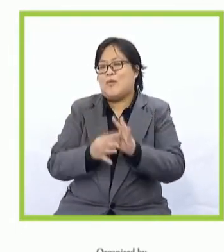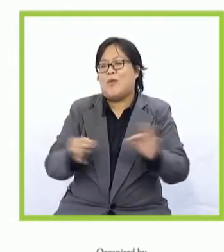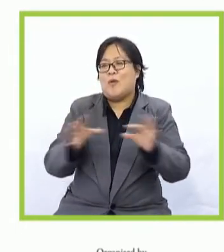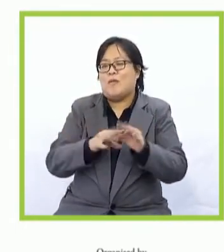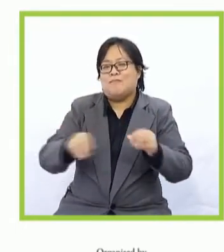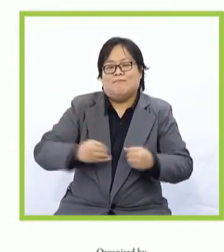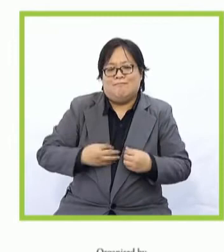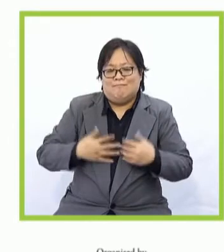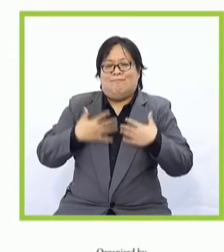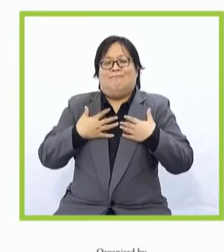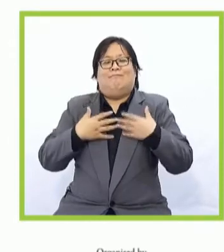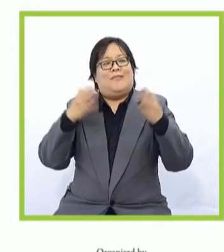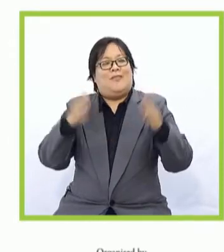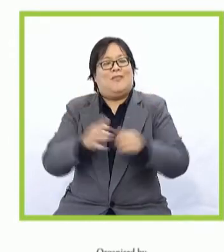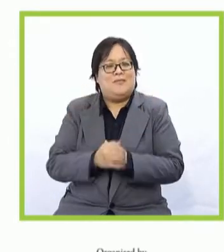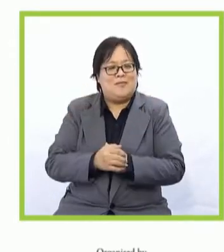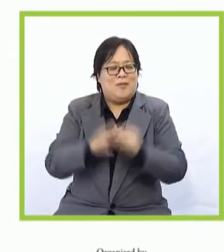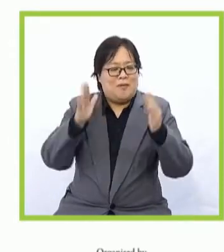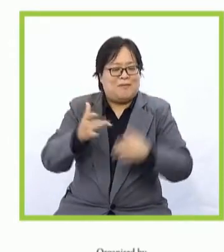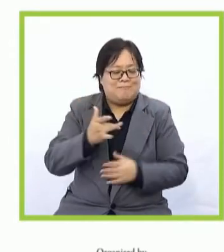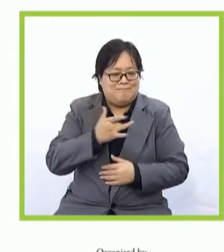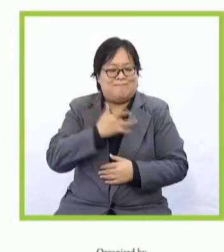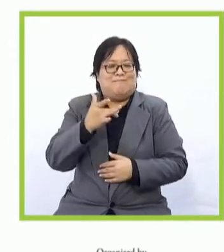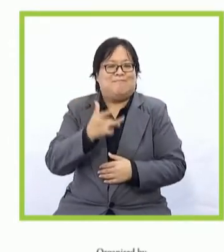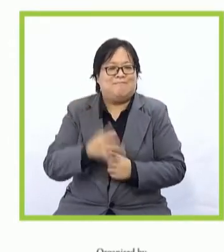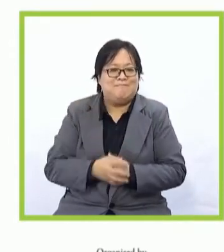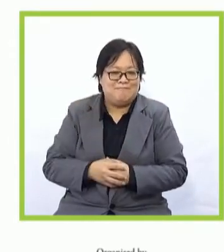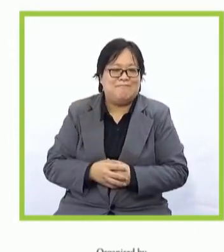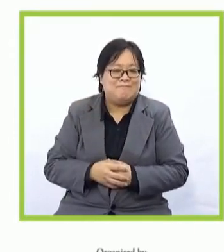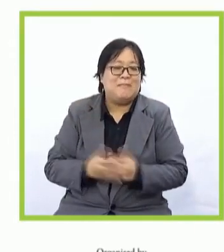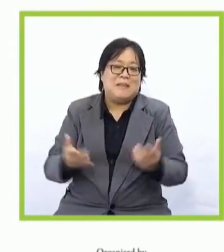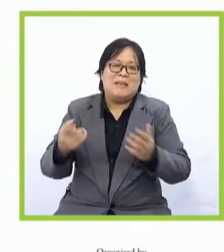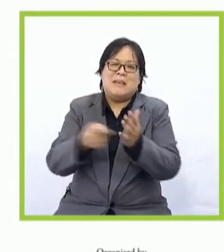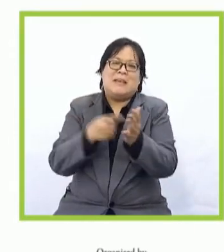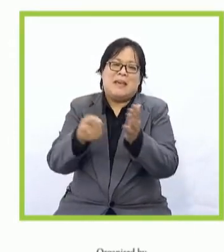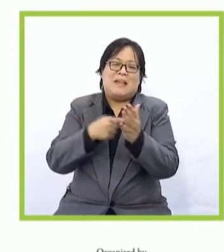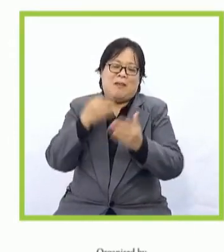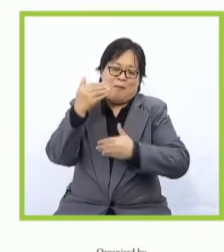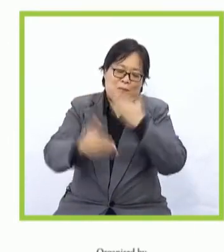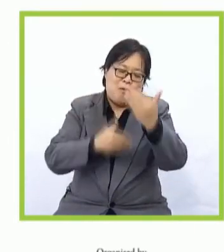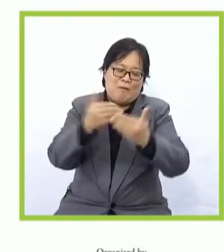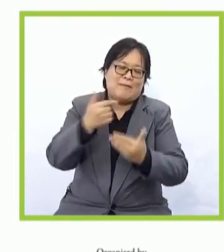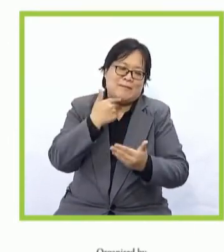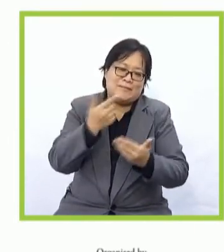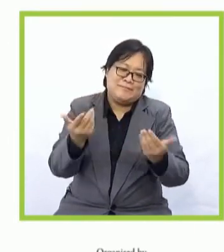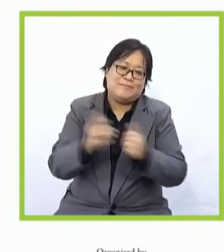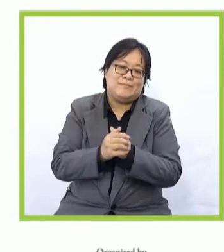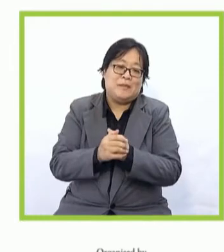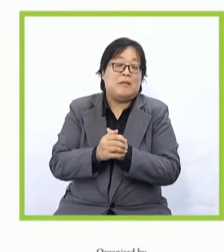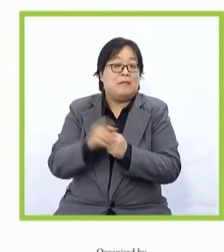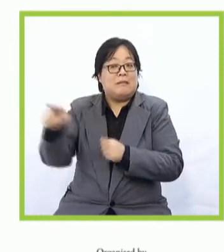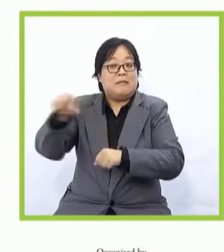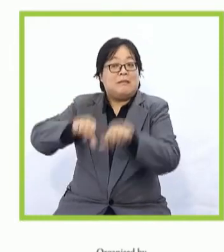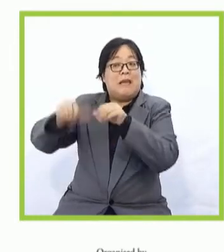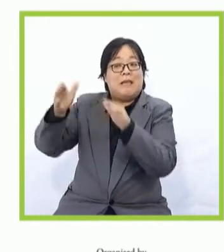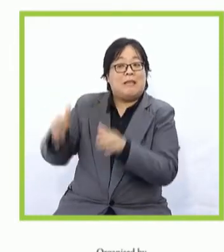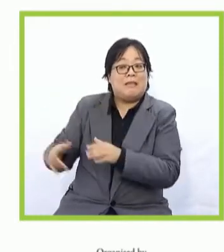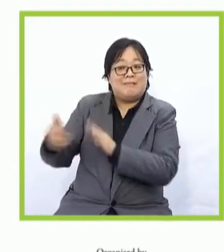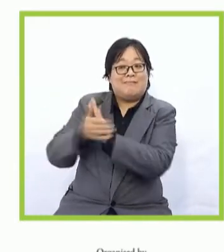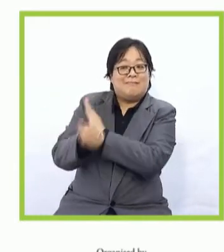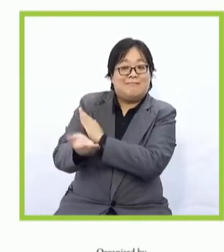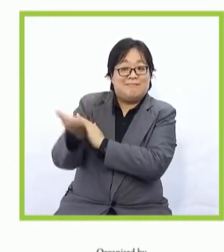inspired people, a story that touched their moral core. Sometimes progressives say, look, we're scientists, we're